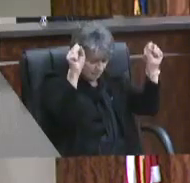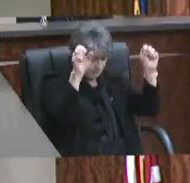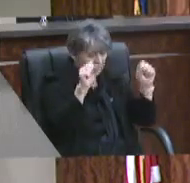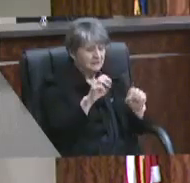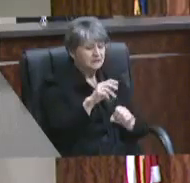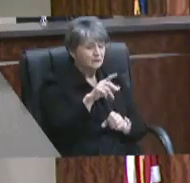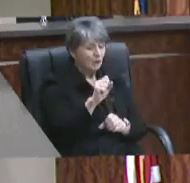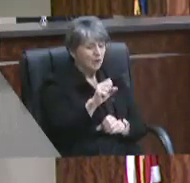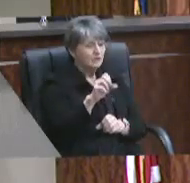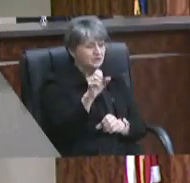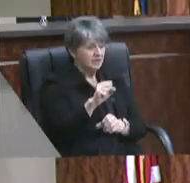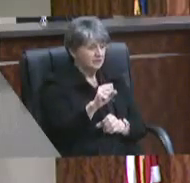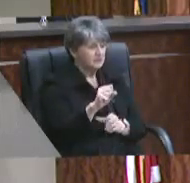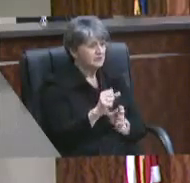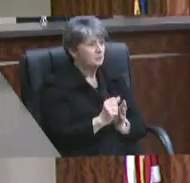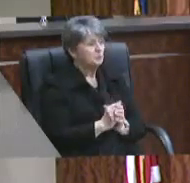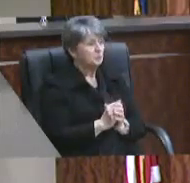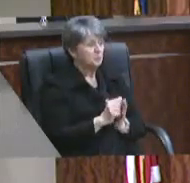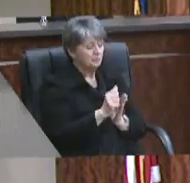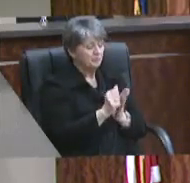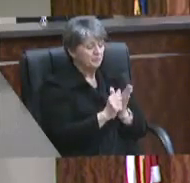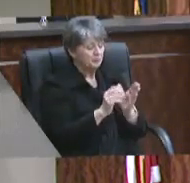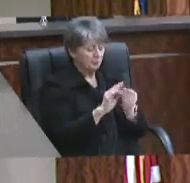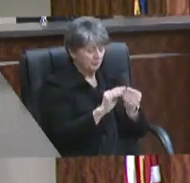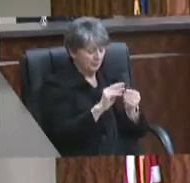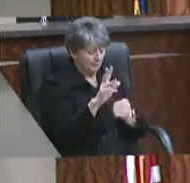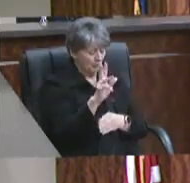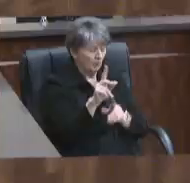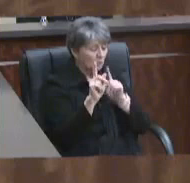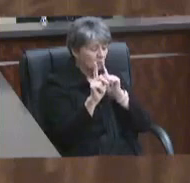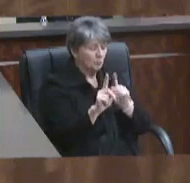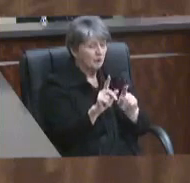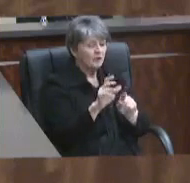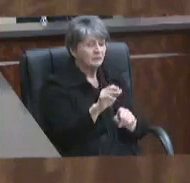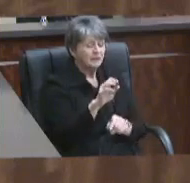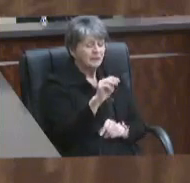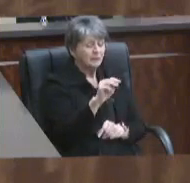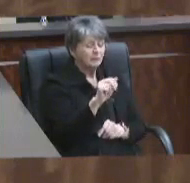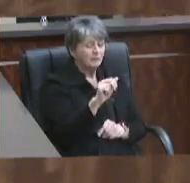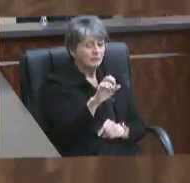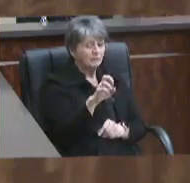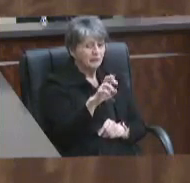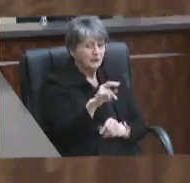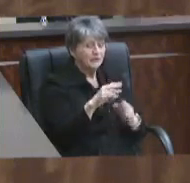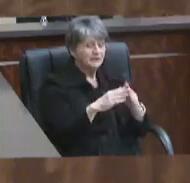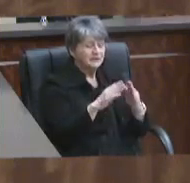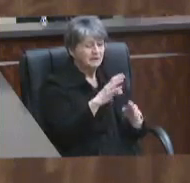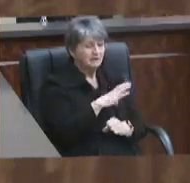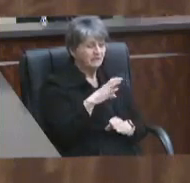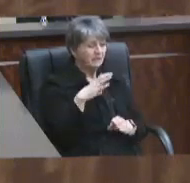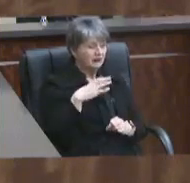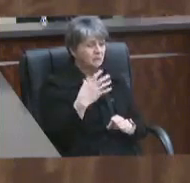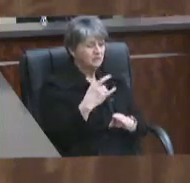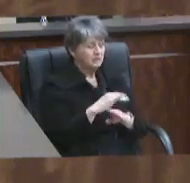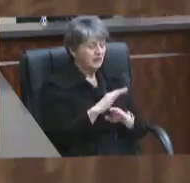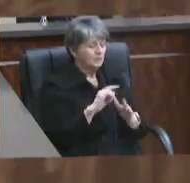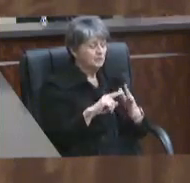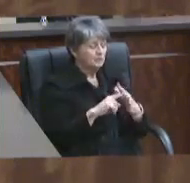vote yes. Agenda item 3 is report of the Mayor and City Council. Tonight we'll start with Councilman